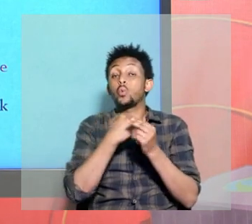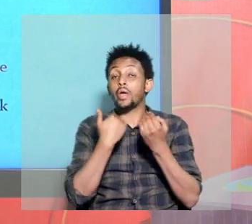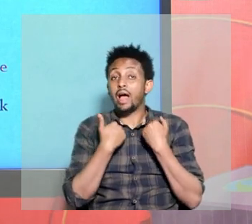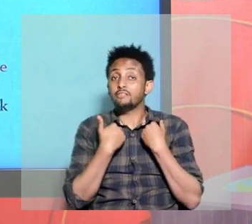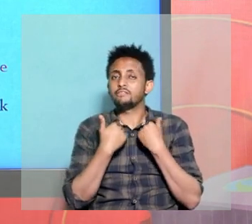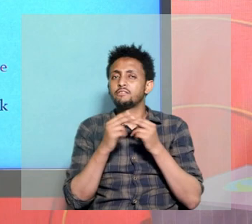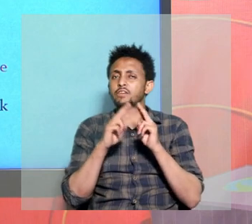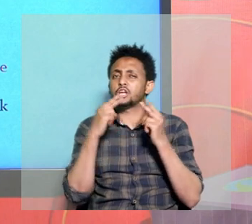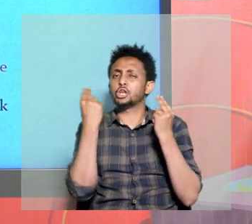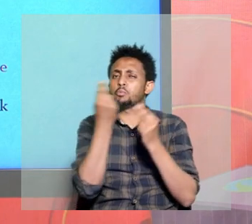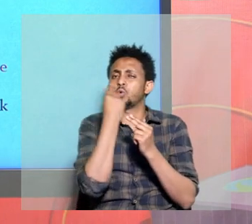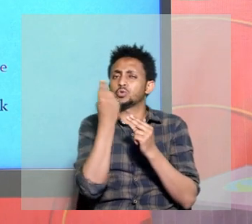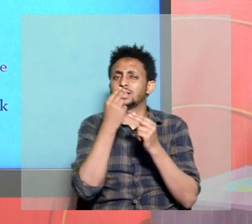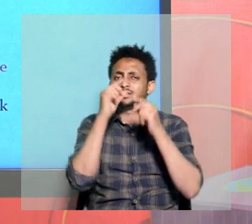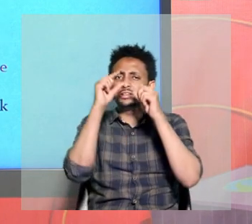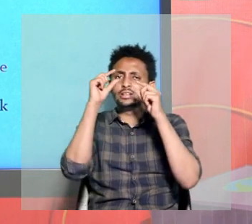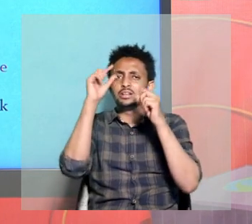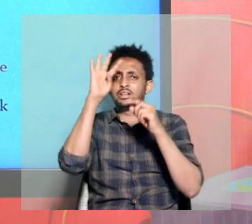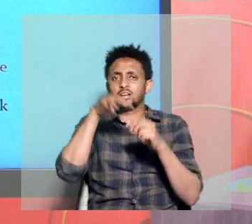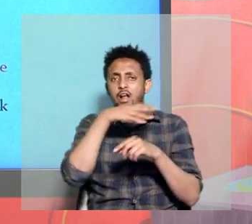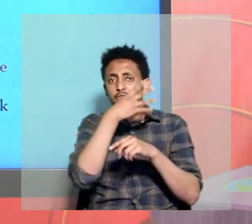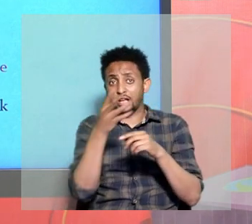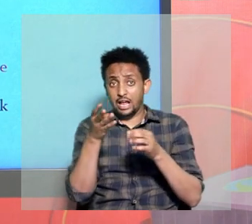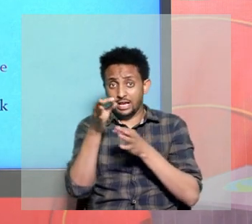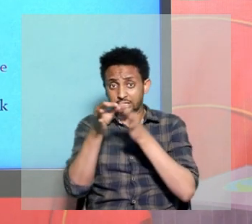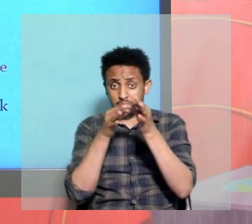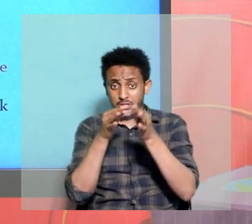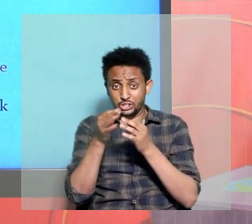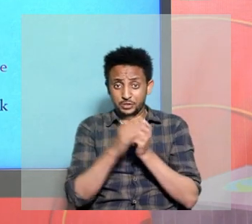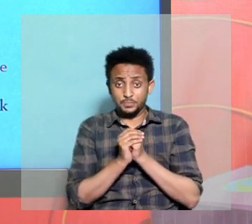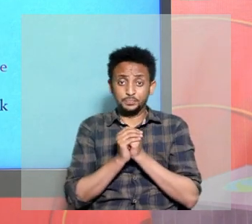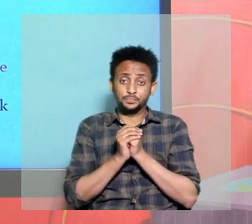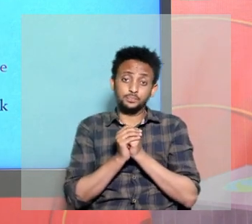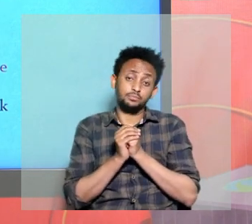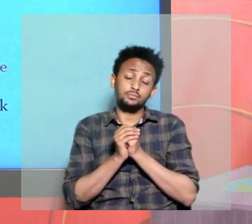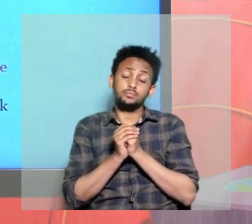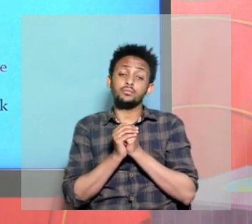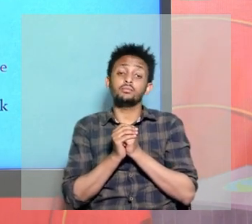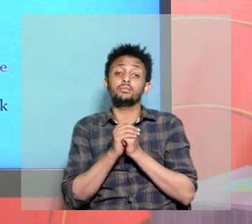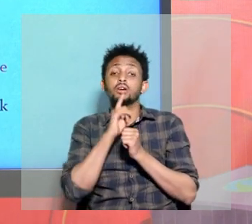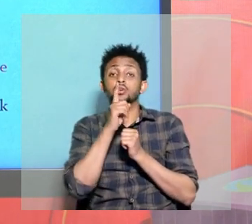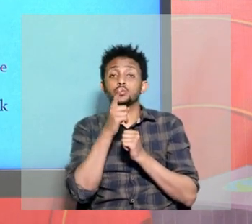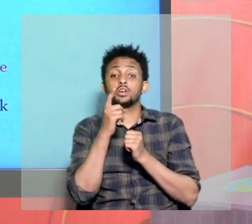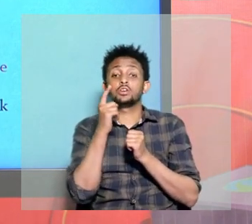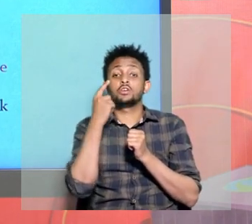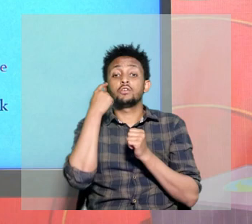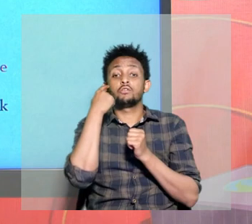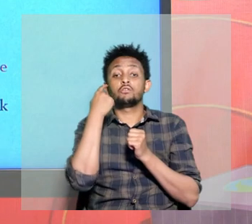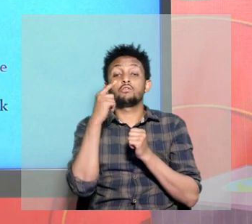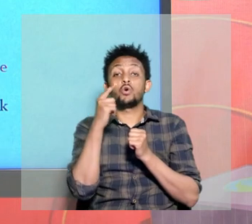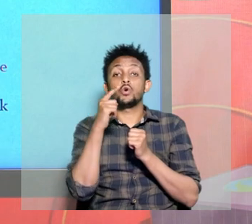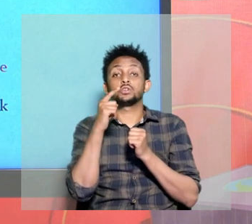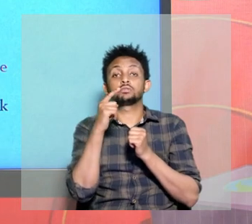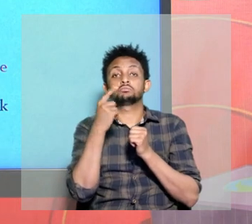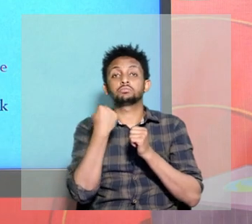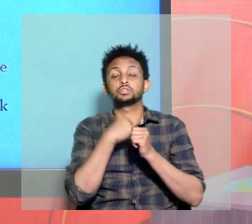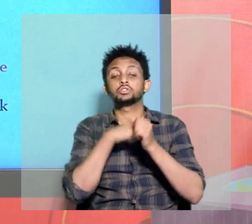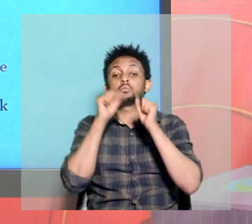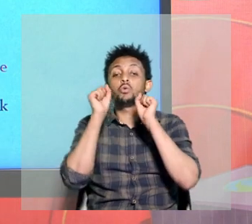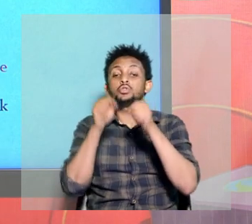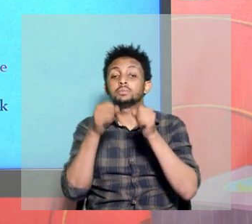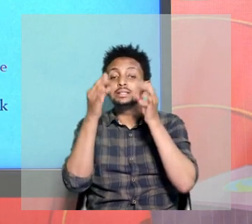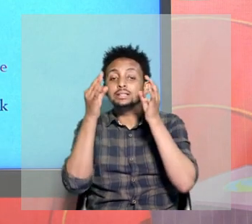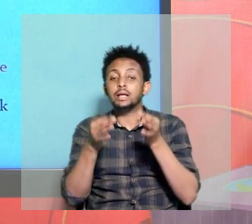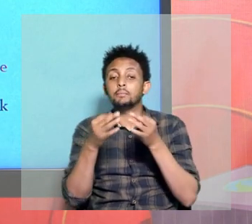have a very important graphical expression for thermodynamic process, actually for as well as it's possible